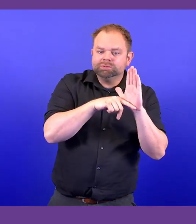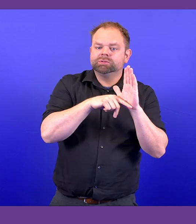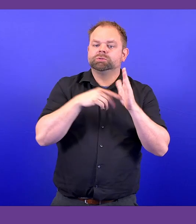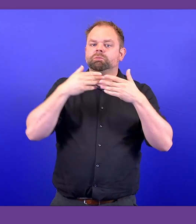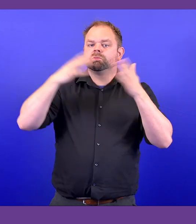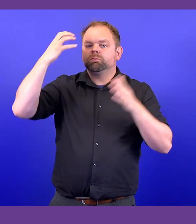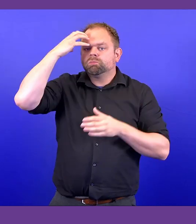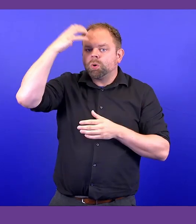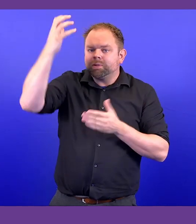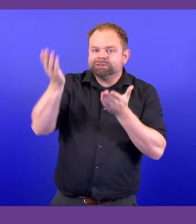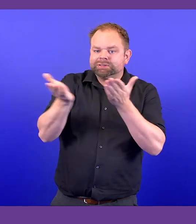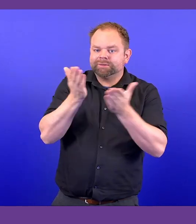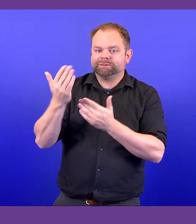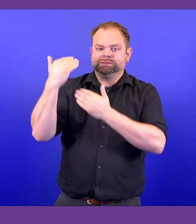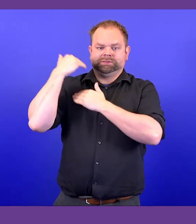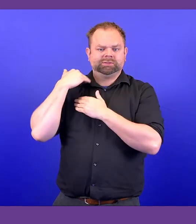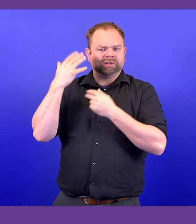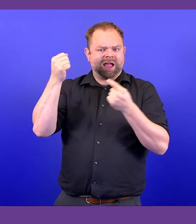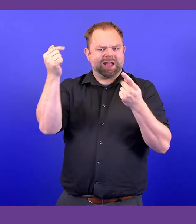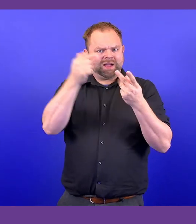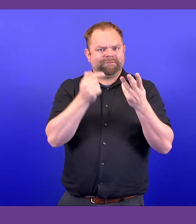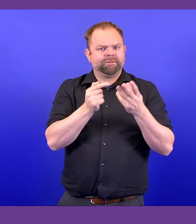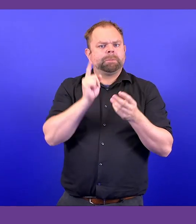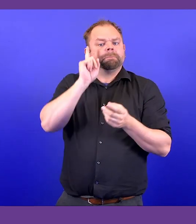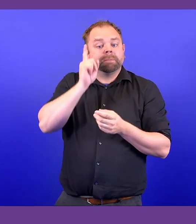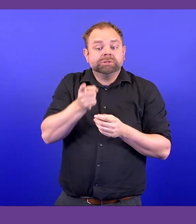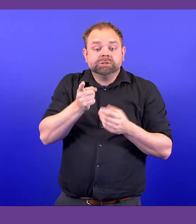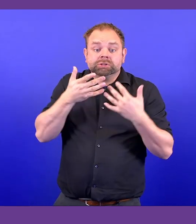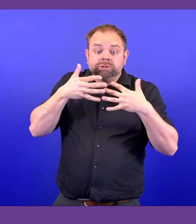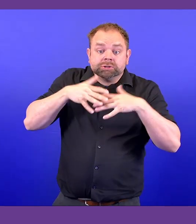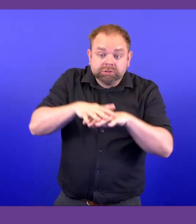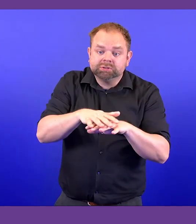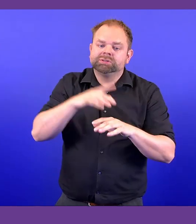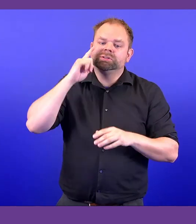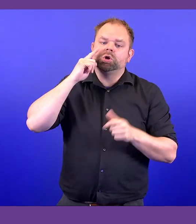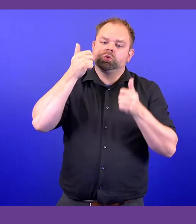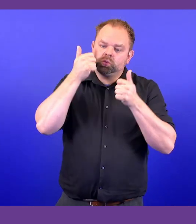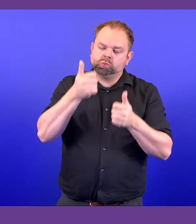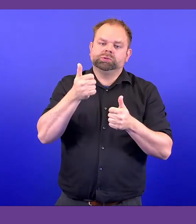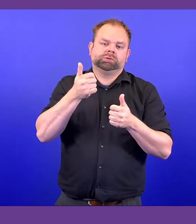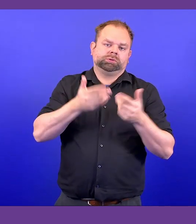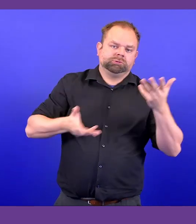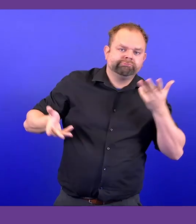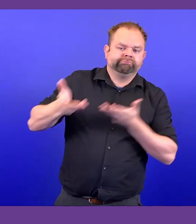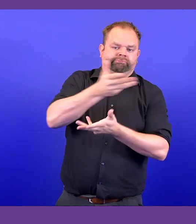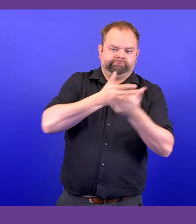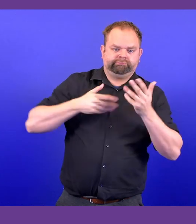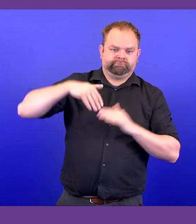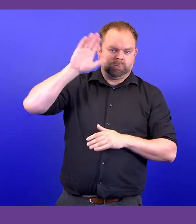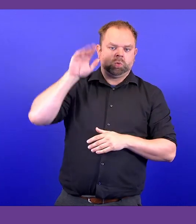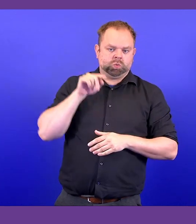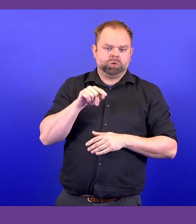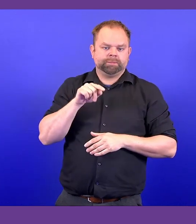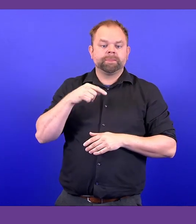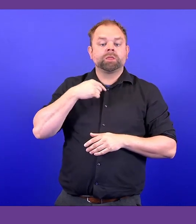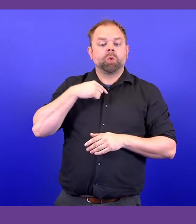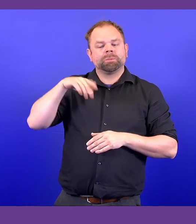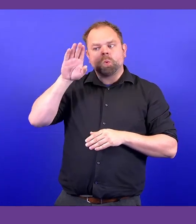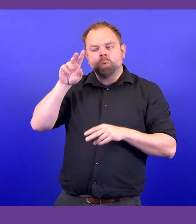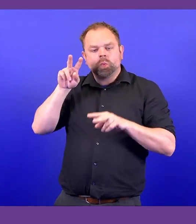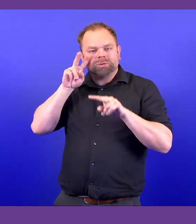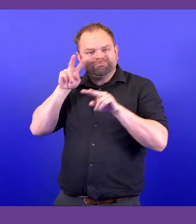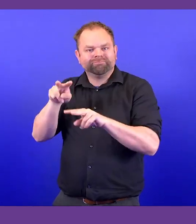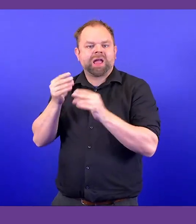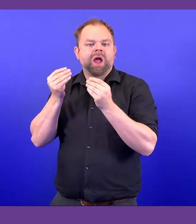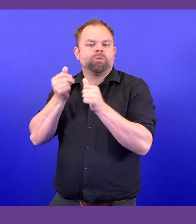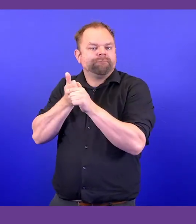Thank you. It's a lot of challenges there, but goodness, we need to get those on the table, because... You asked, Anne. I did, no,